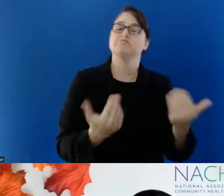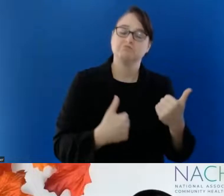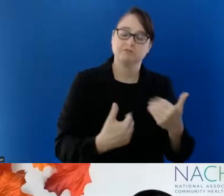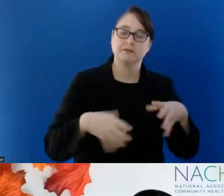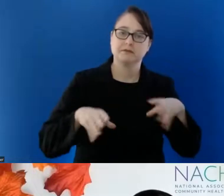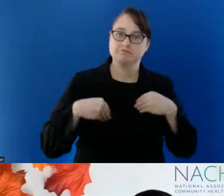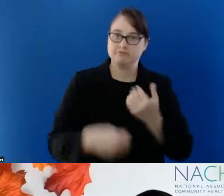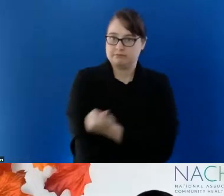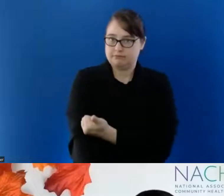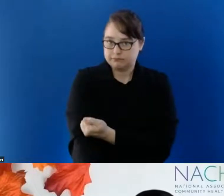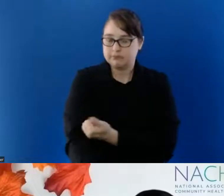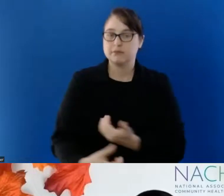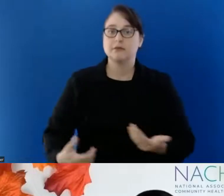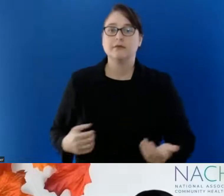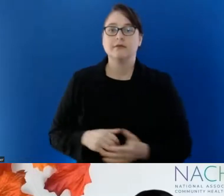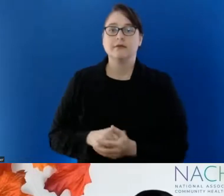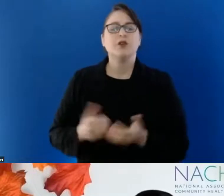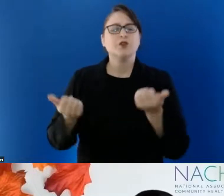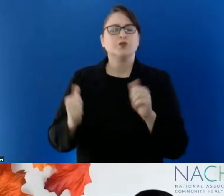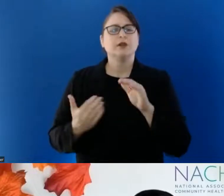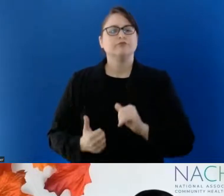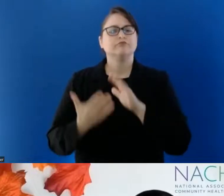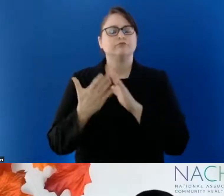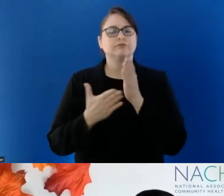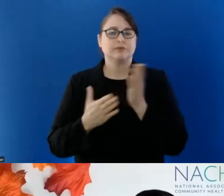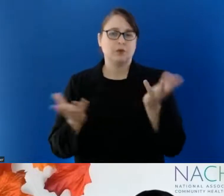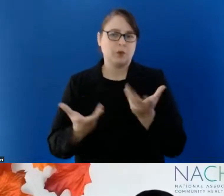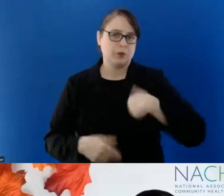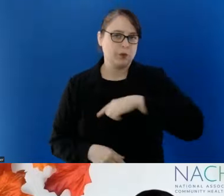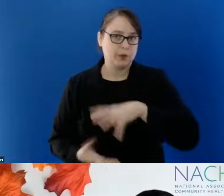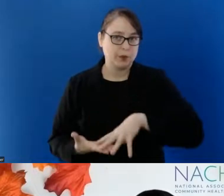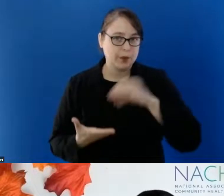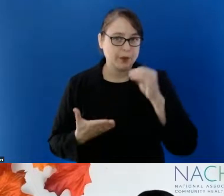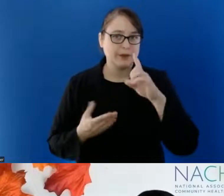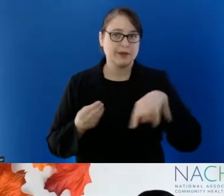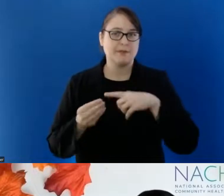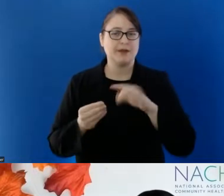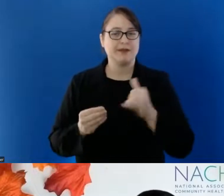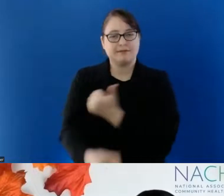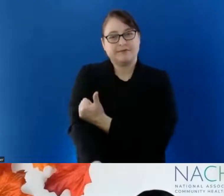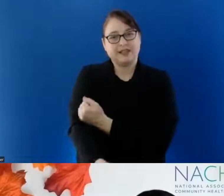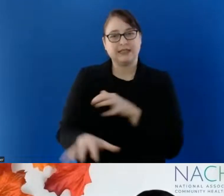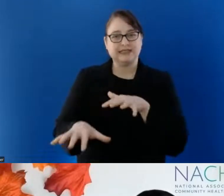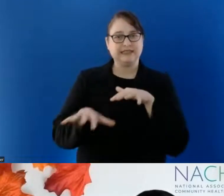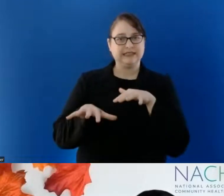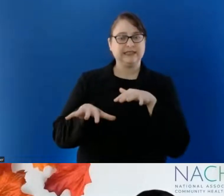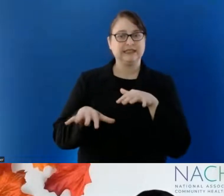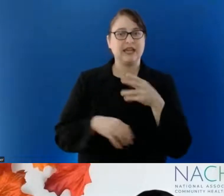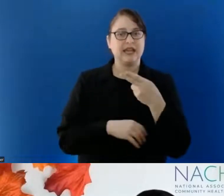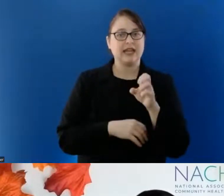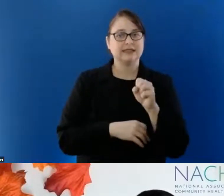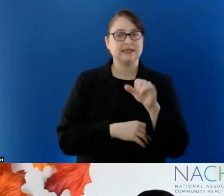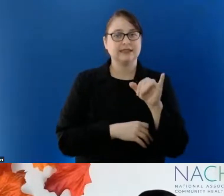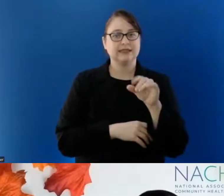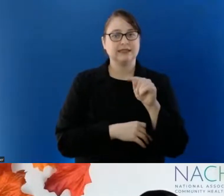is trying to address some of what we're learning about the vaccine hesitancy out there in some of the most impacted